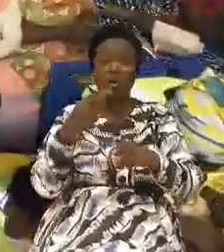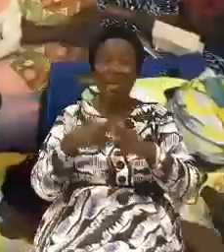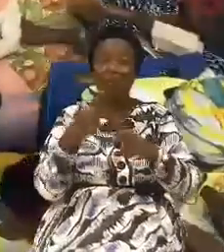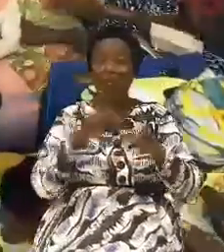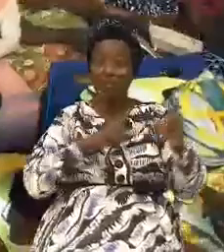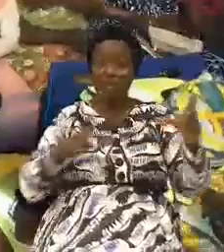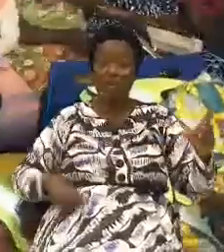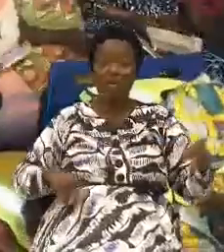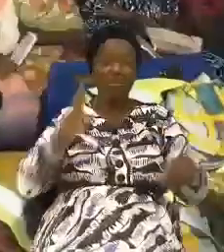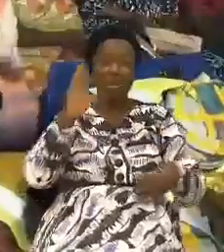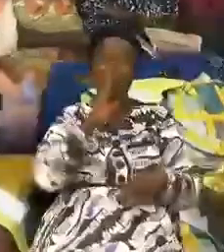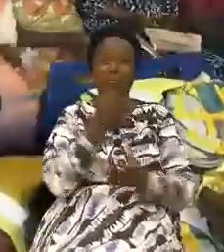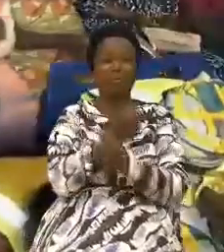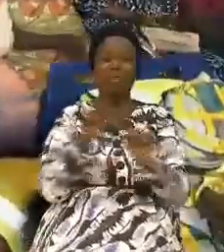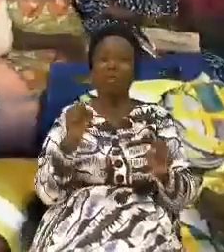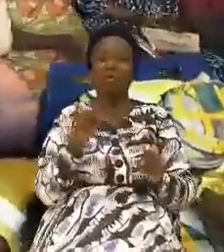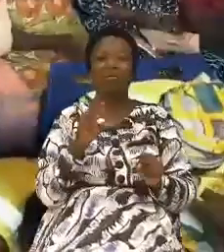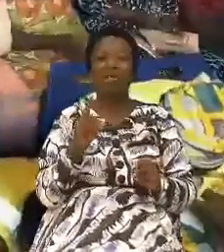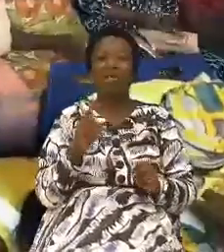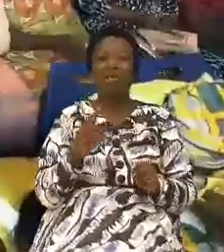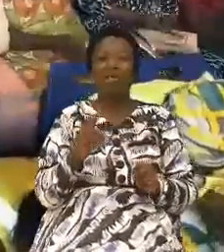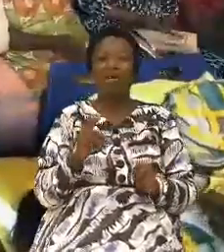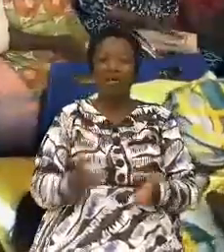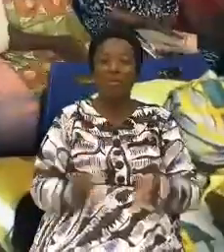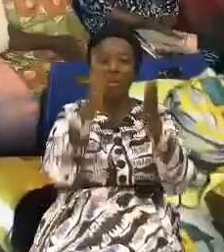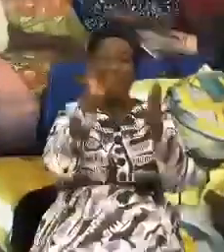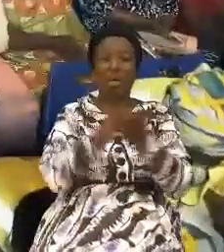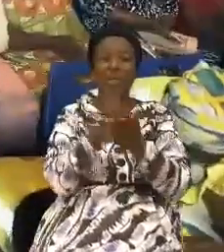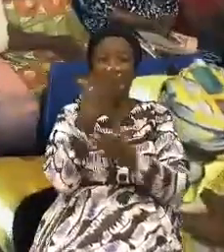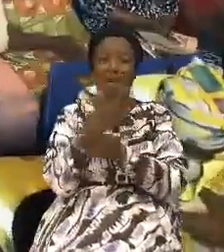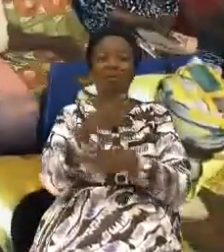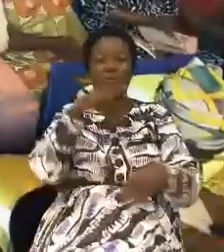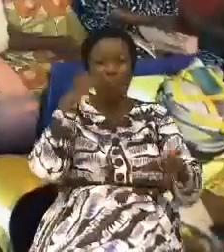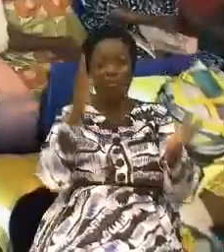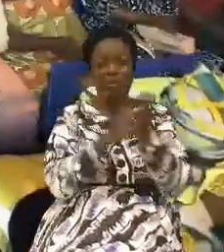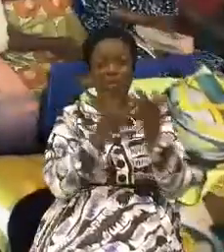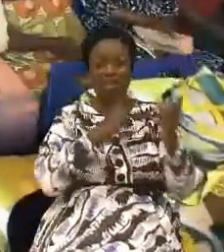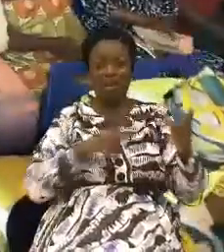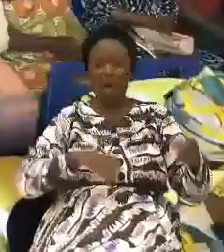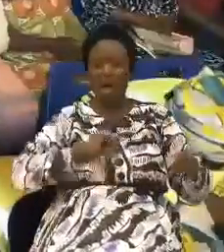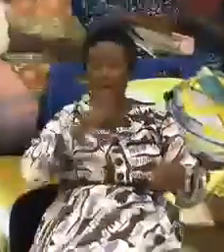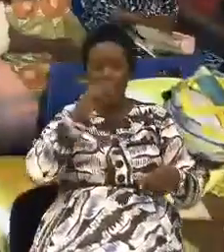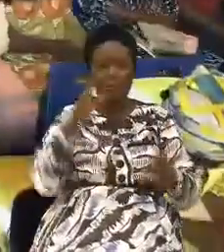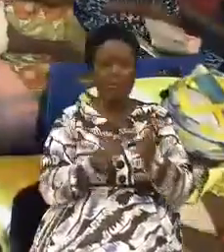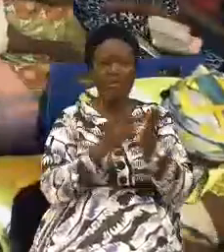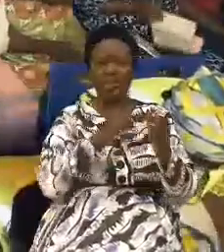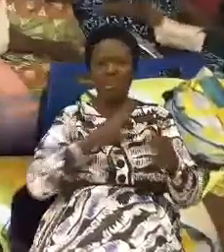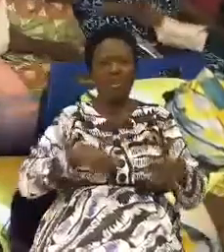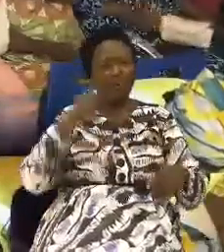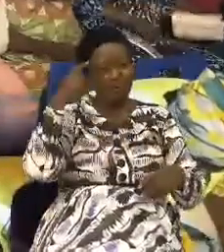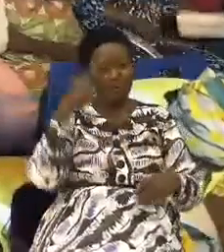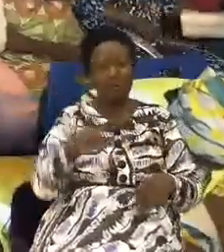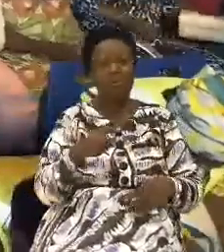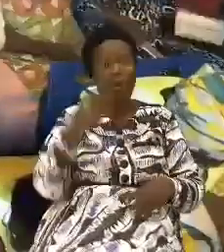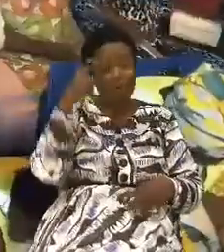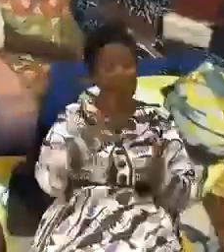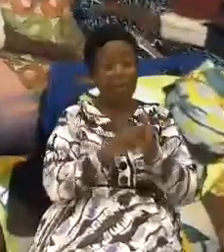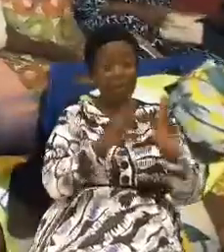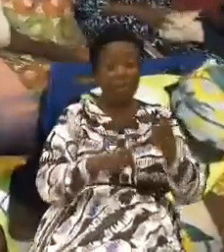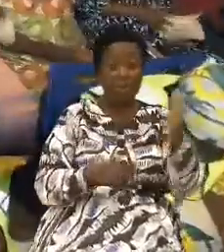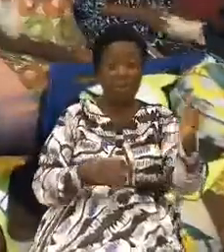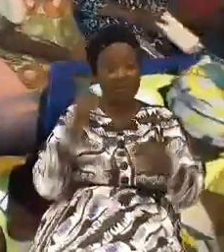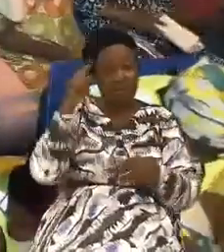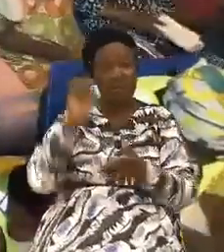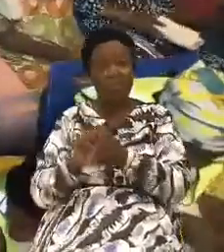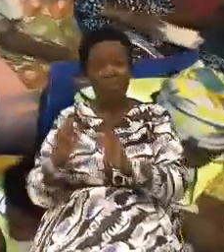up that hand. Praise the Lord. I'm praising God for you there. Praise the Lord for that person there, for that person there. Online,